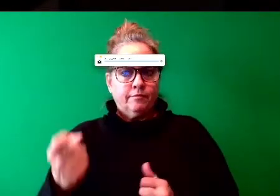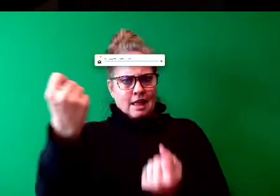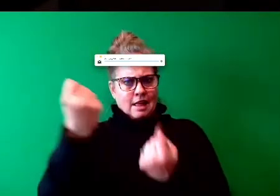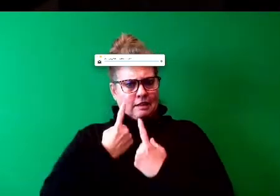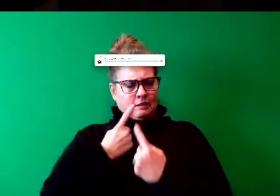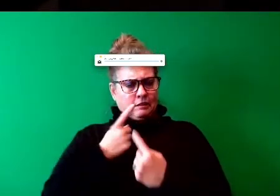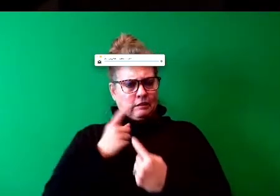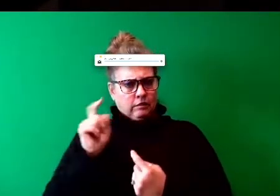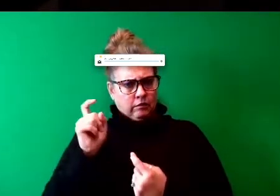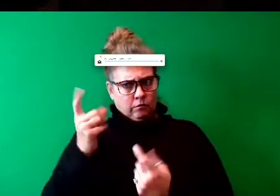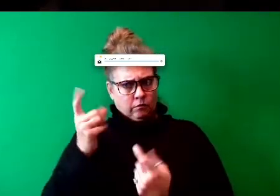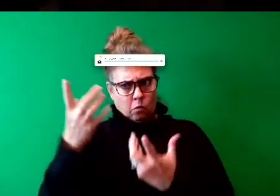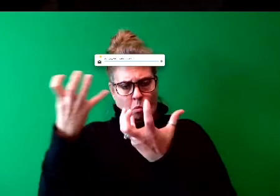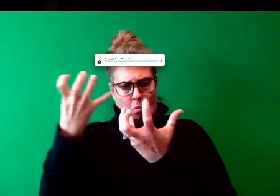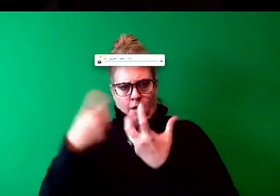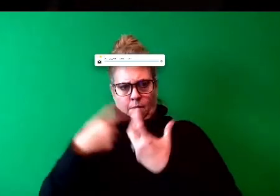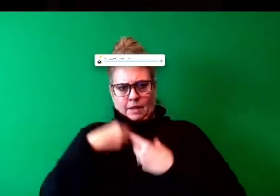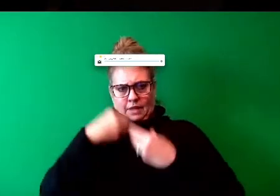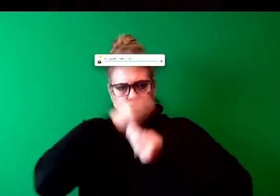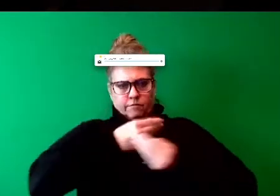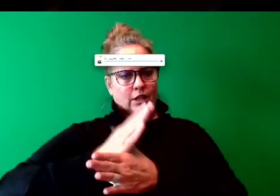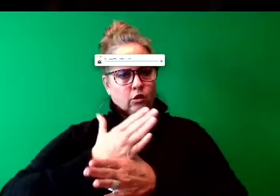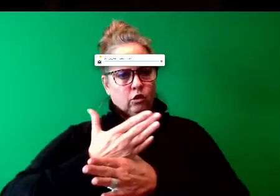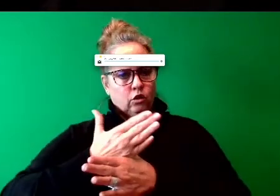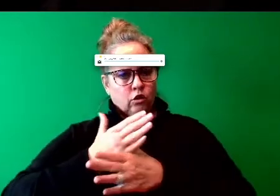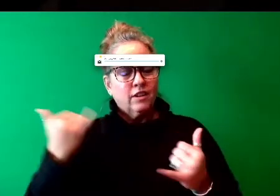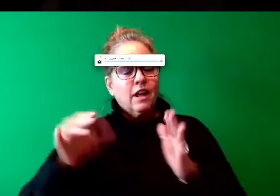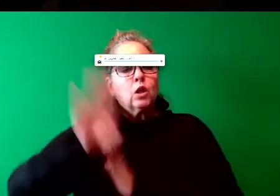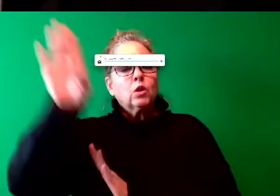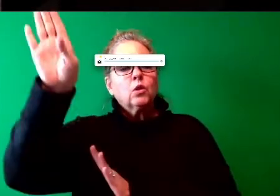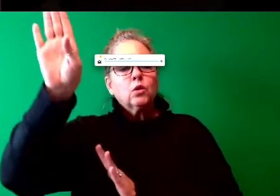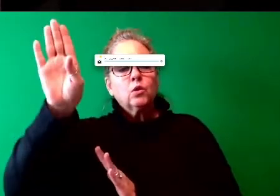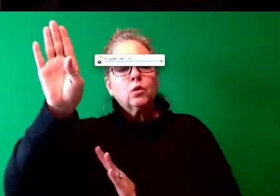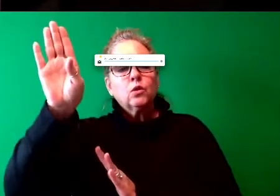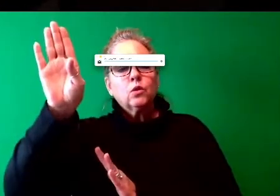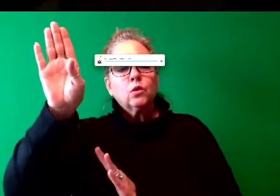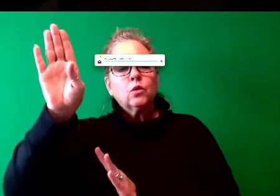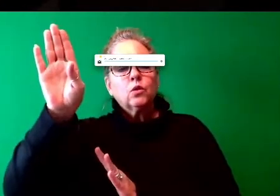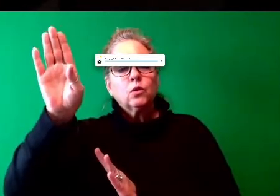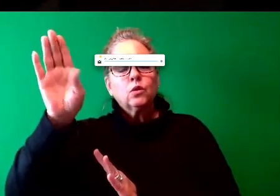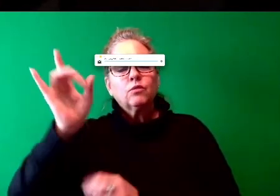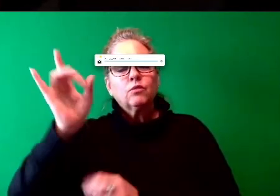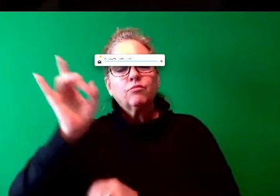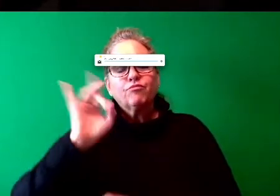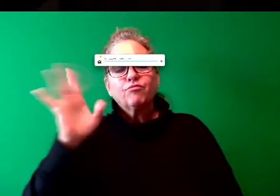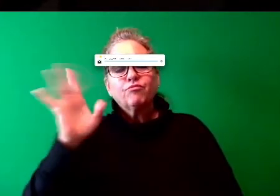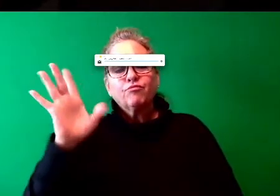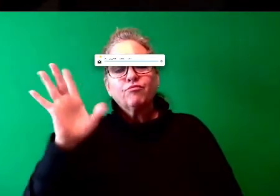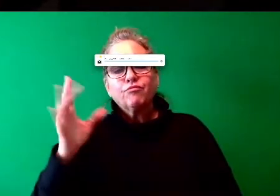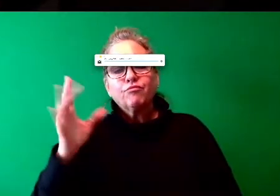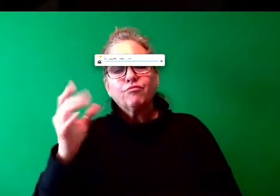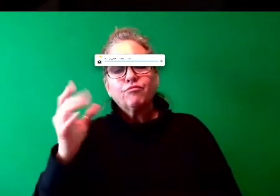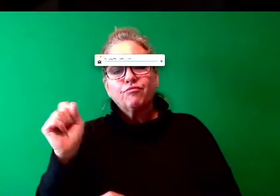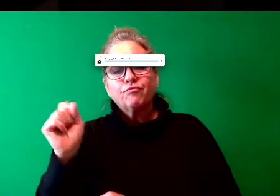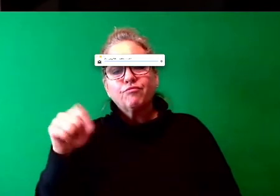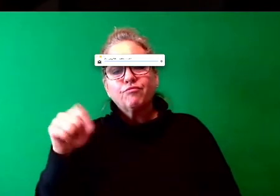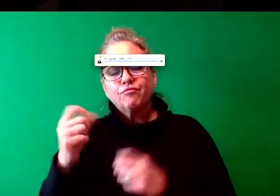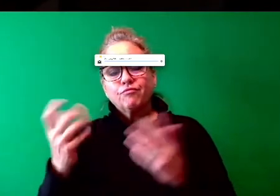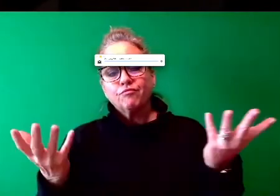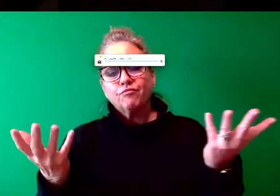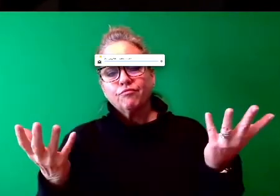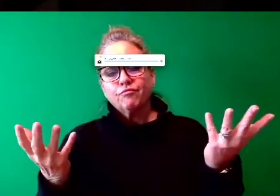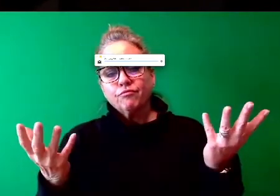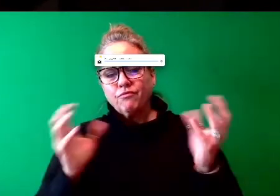asked for me to make you aware of. One is that this present surge is as severe as any that we